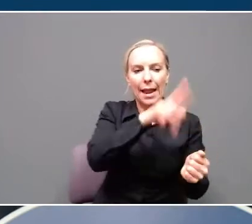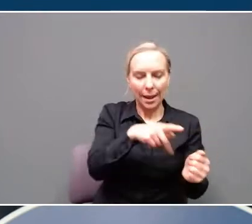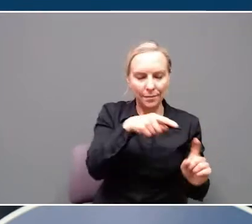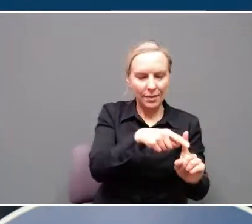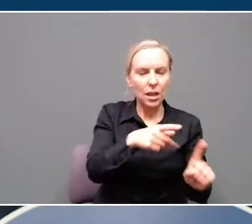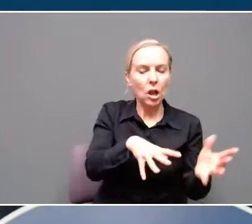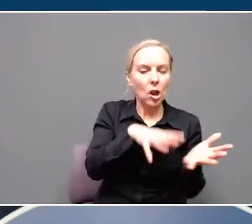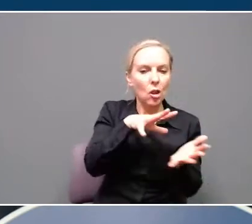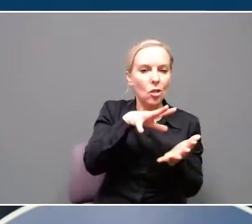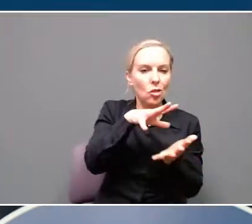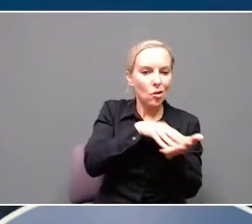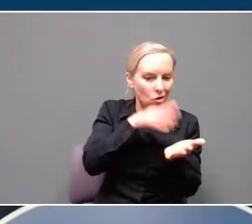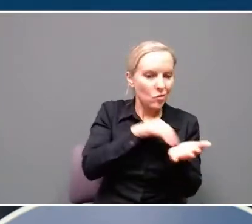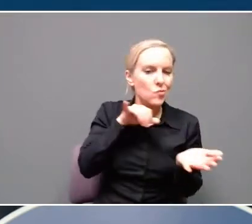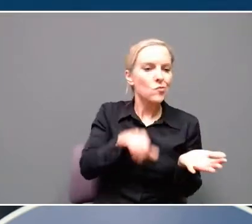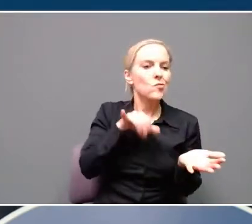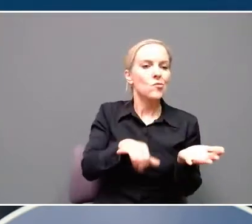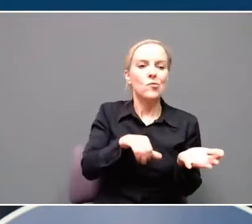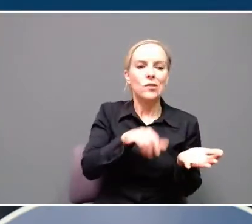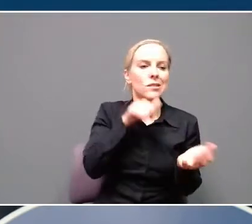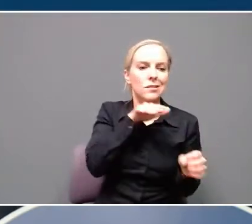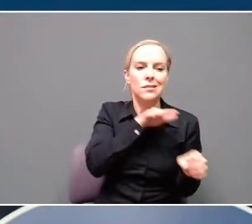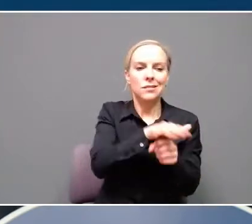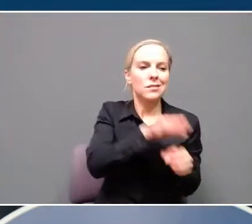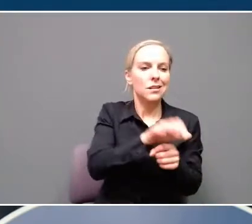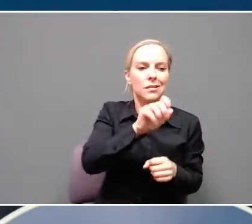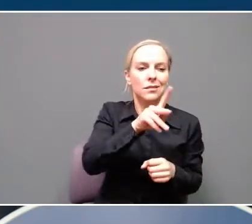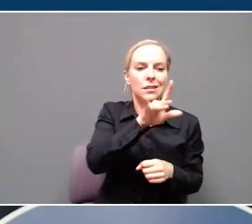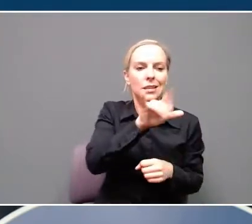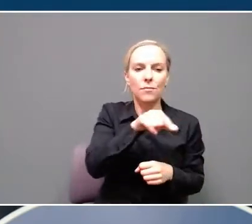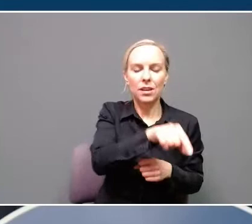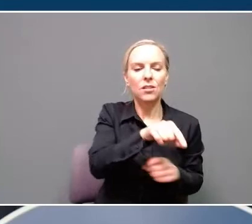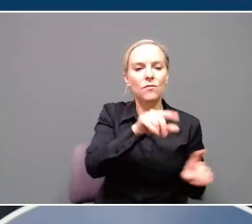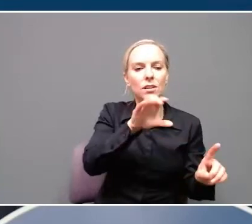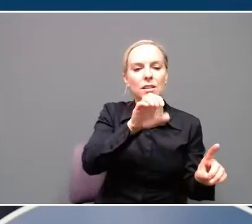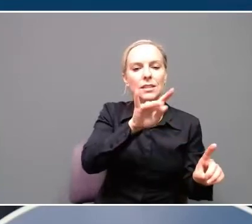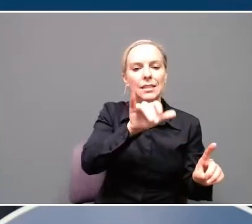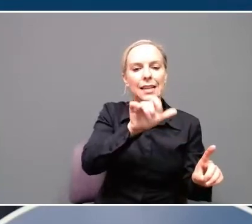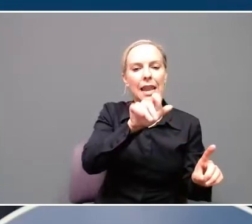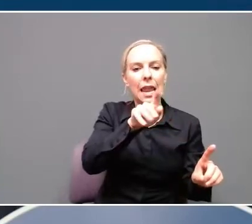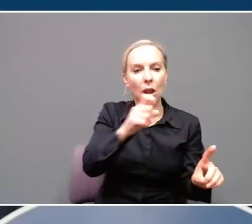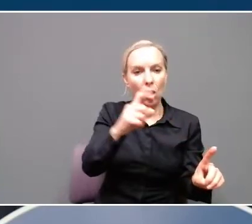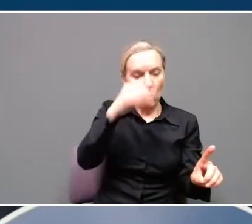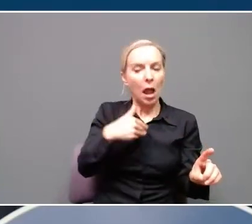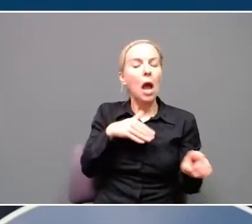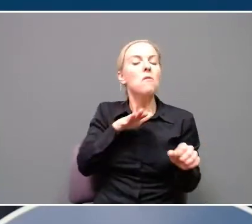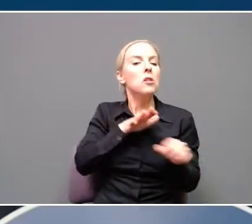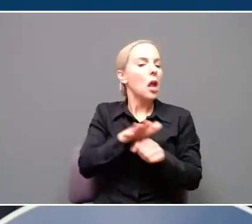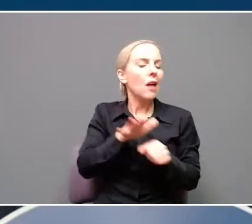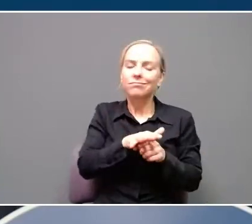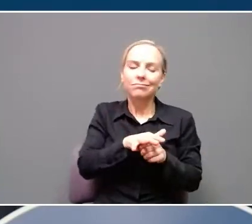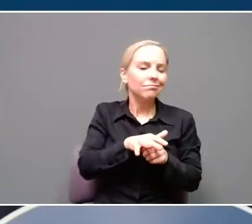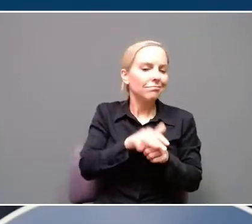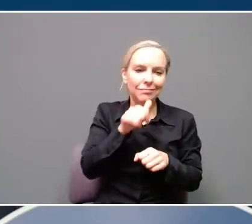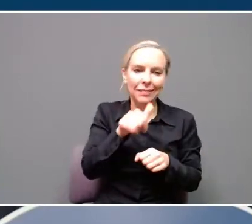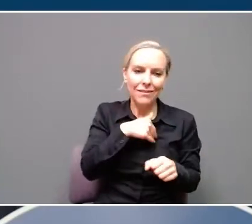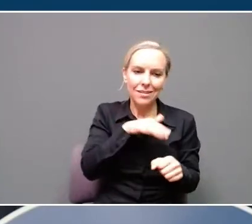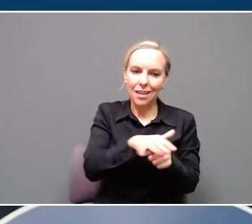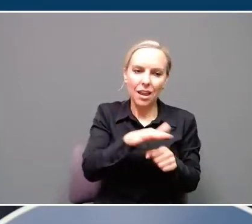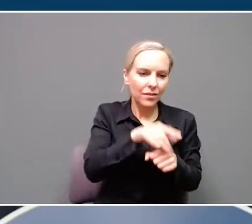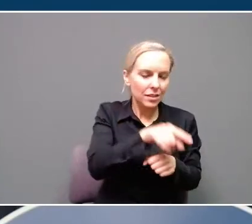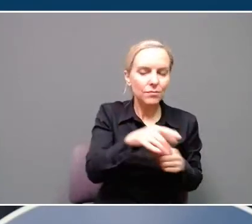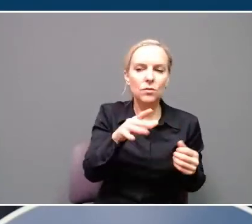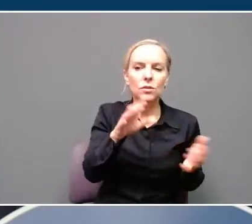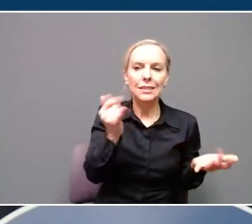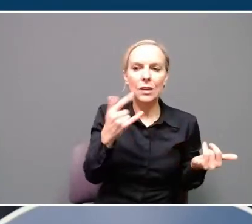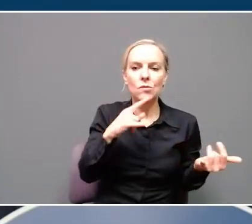there is less of a supply in City Lake than originally thought. But we are looking at alternatives on